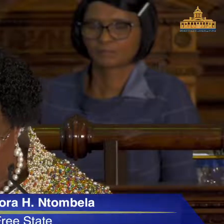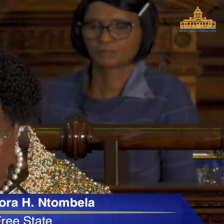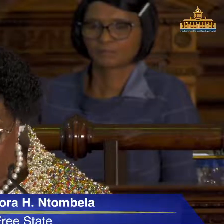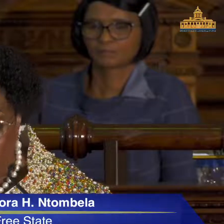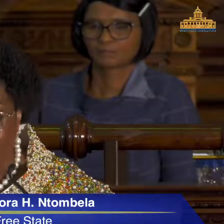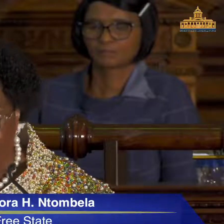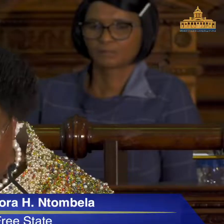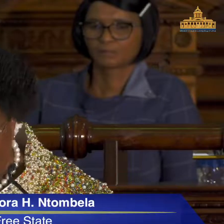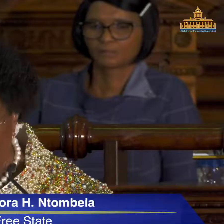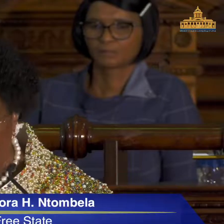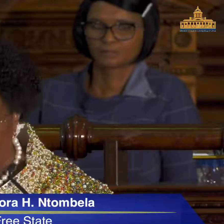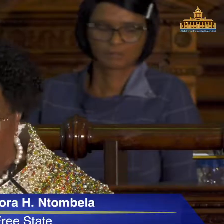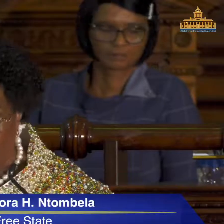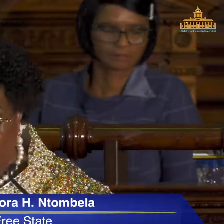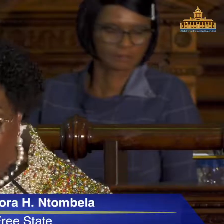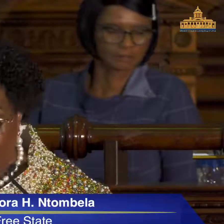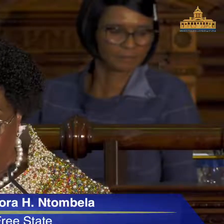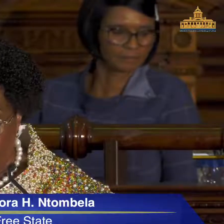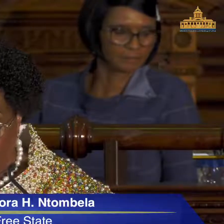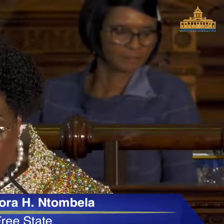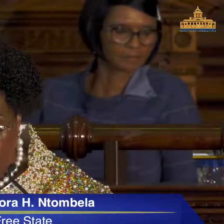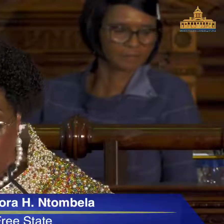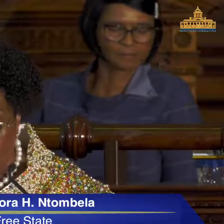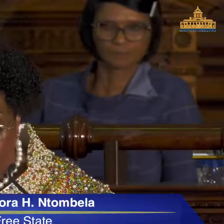of Technology.